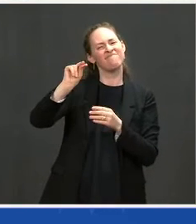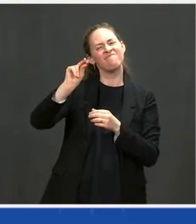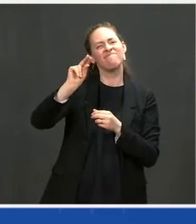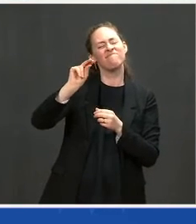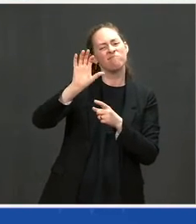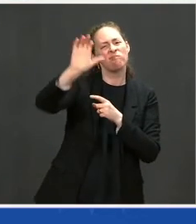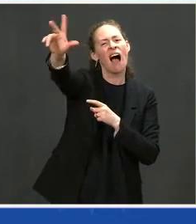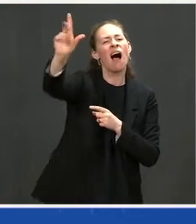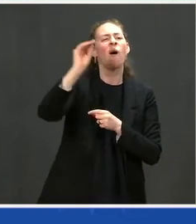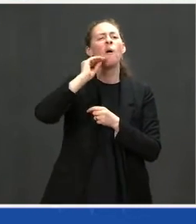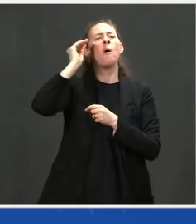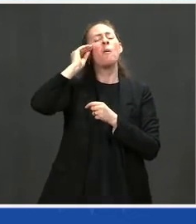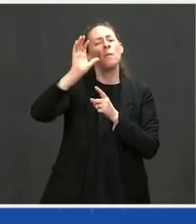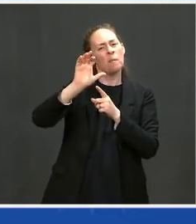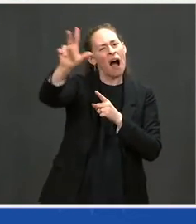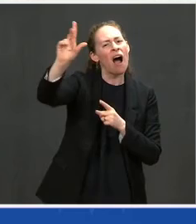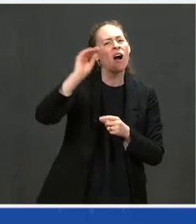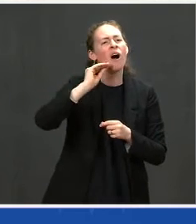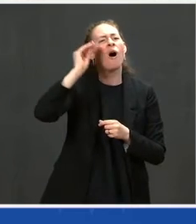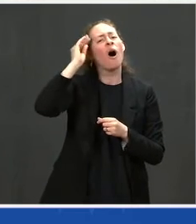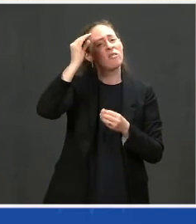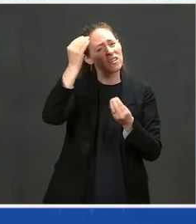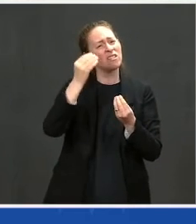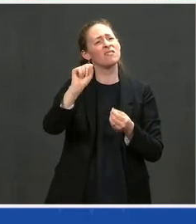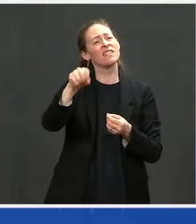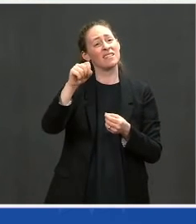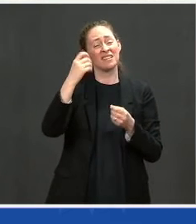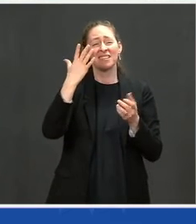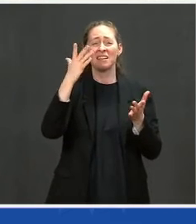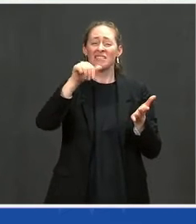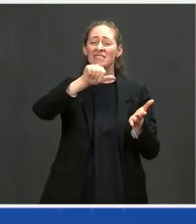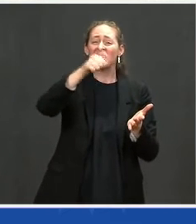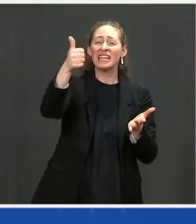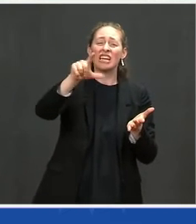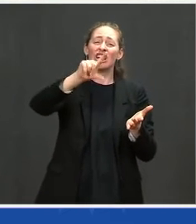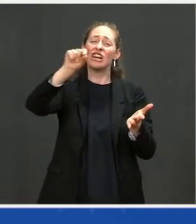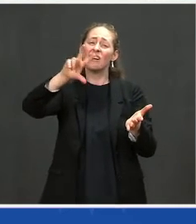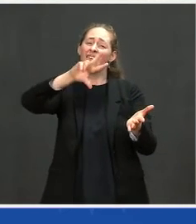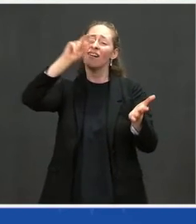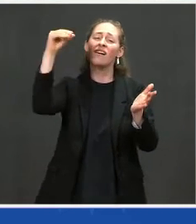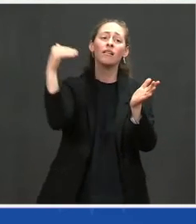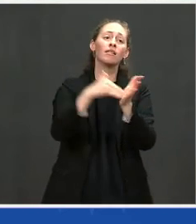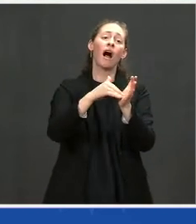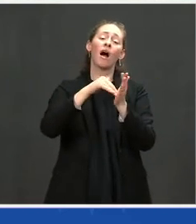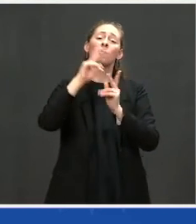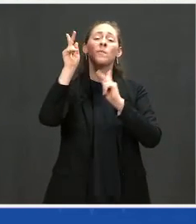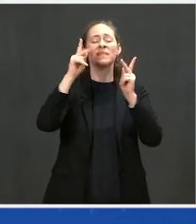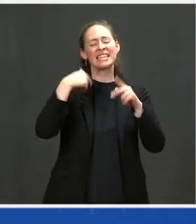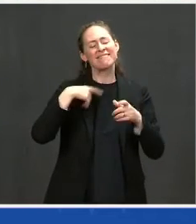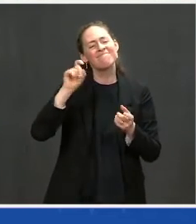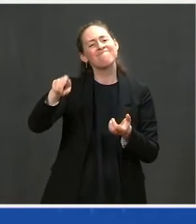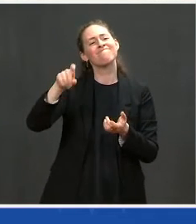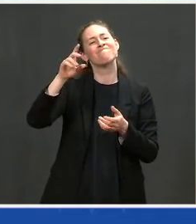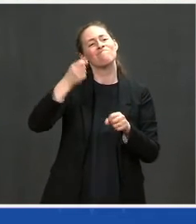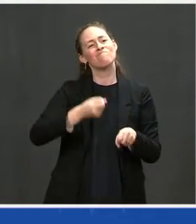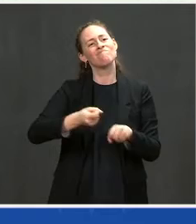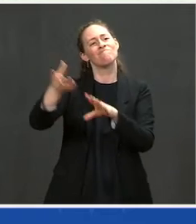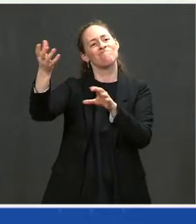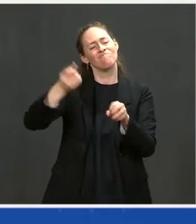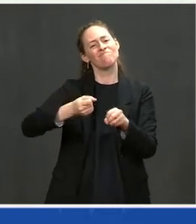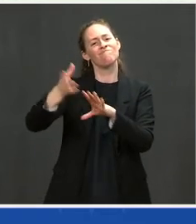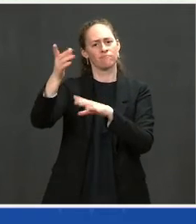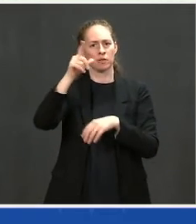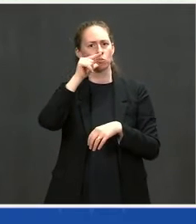Thousands, tens of thousands of people who are over 18 years of age and